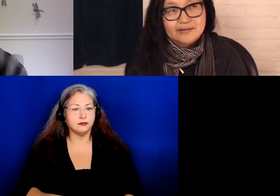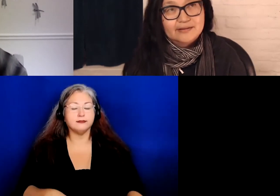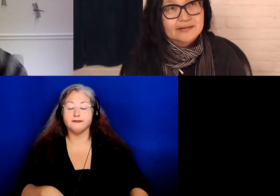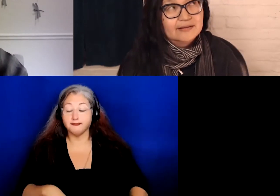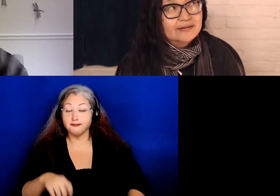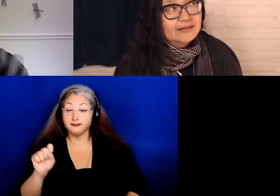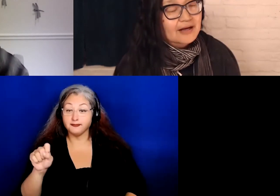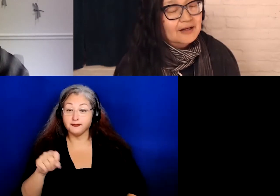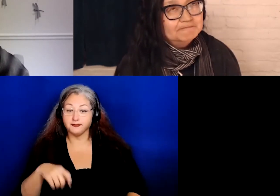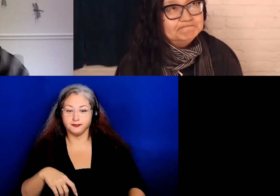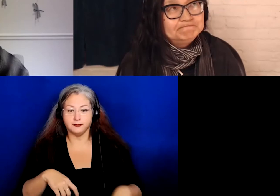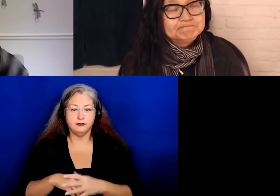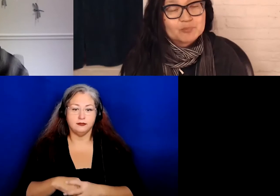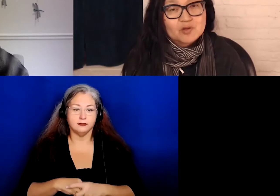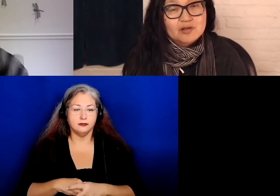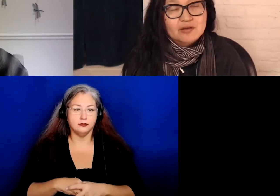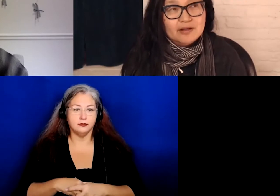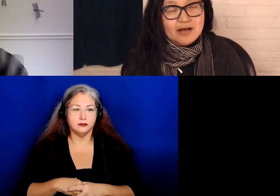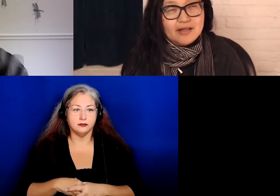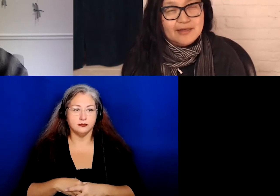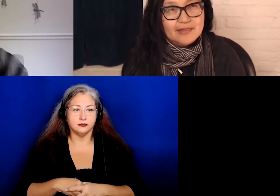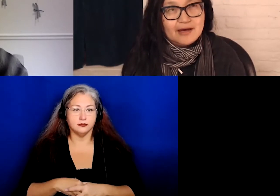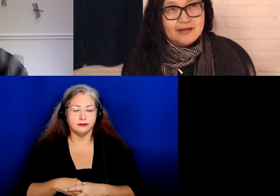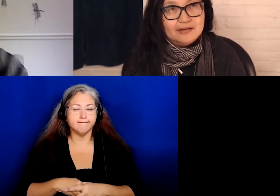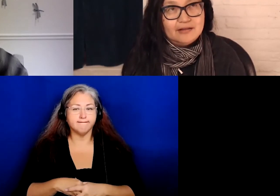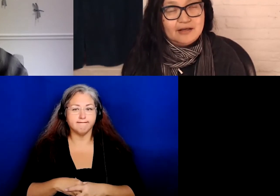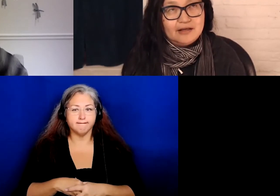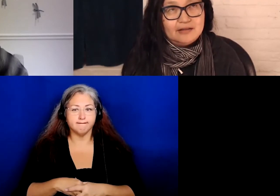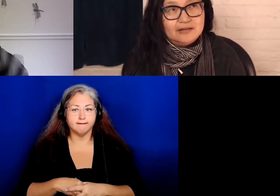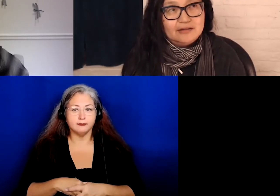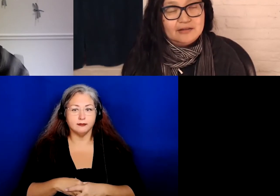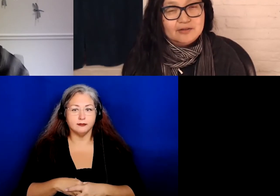Yeah. Um, I think that